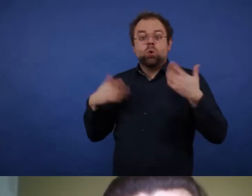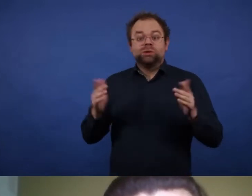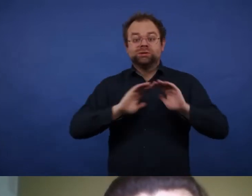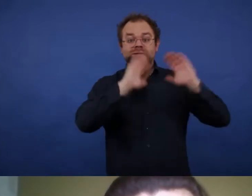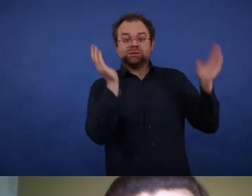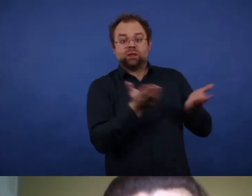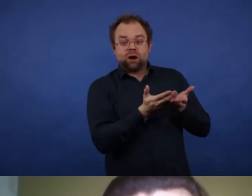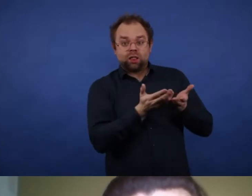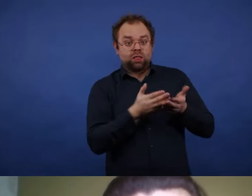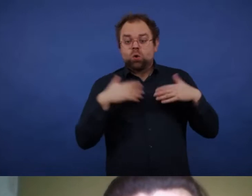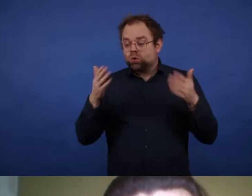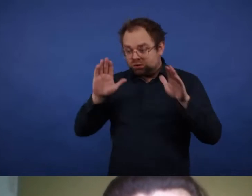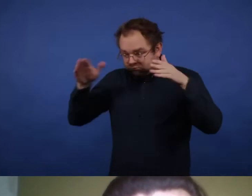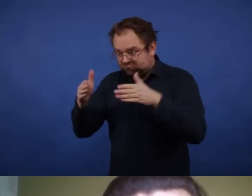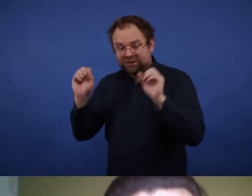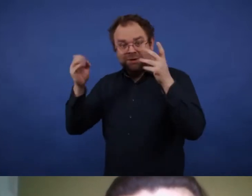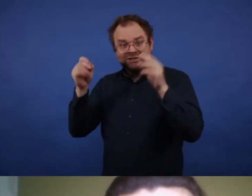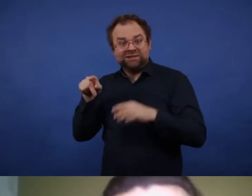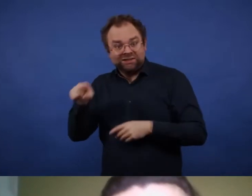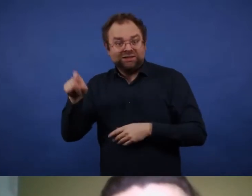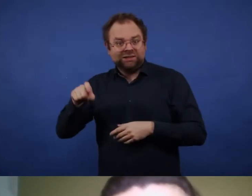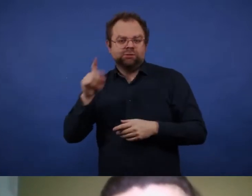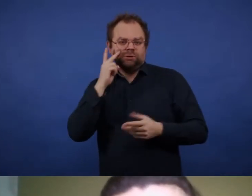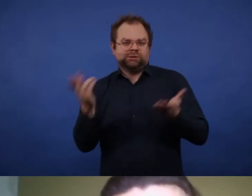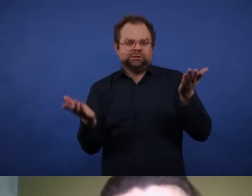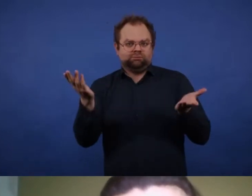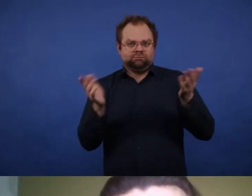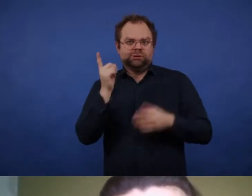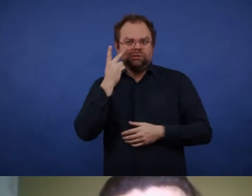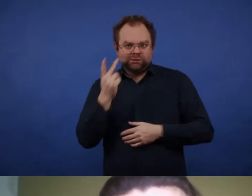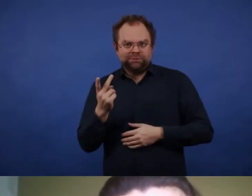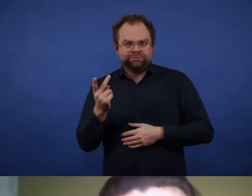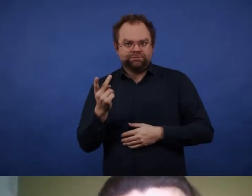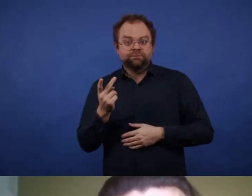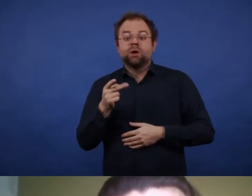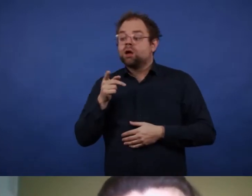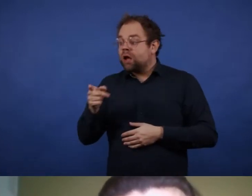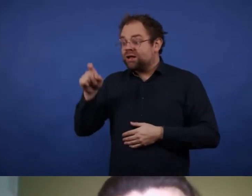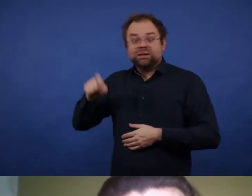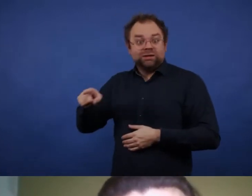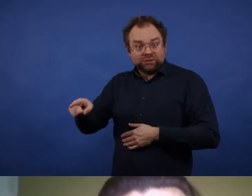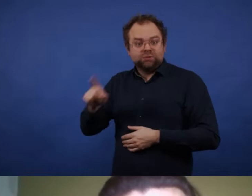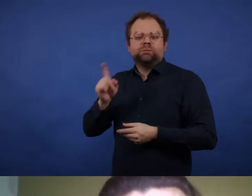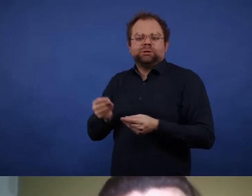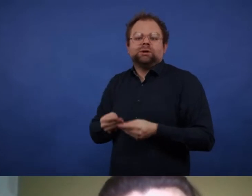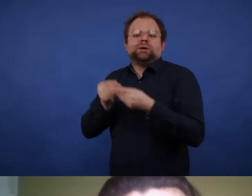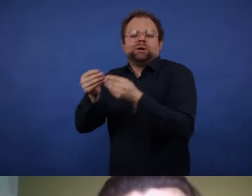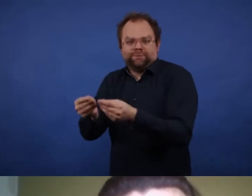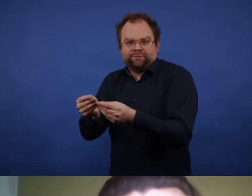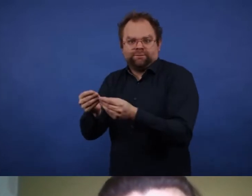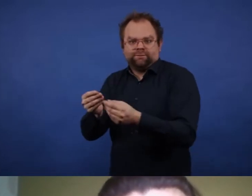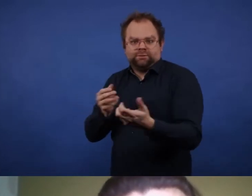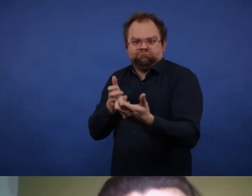in the case of people with disability. We know that at times of war, there are often